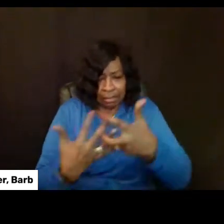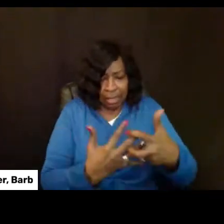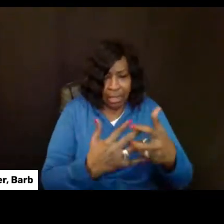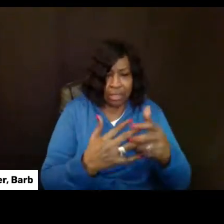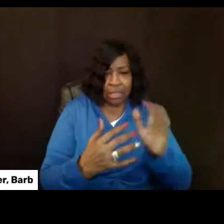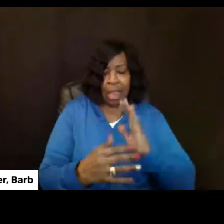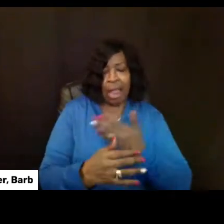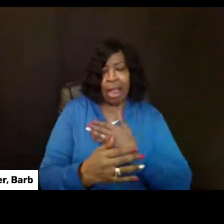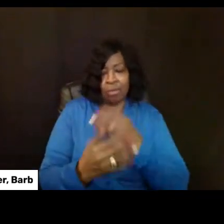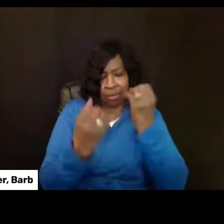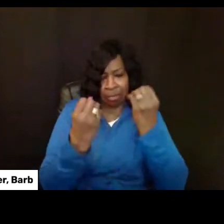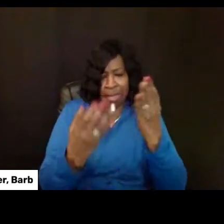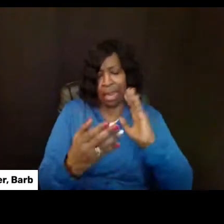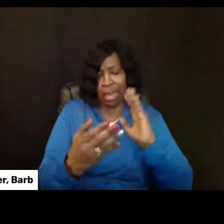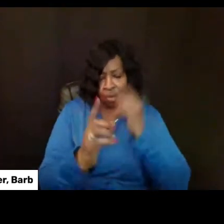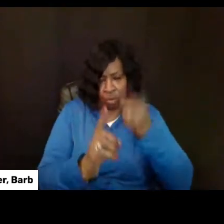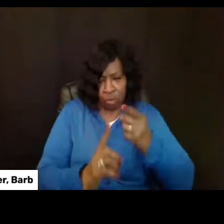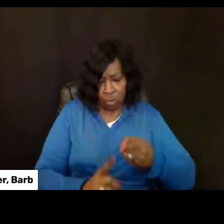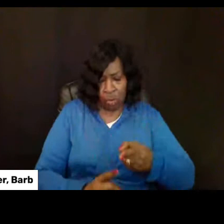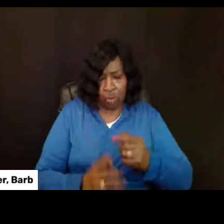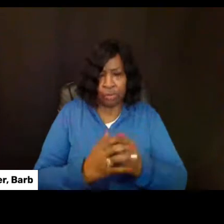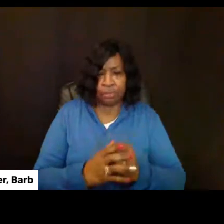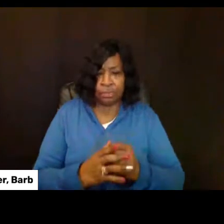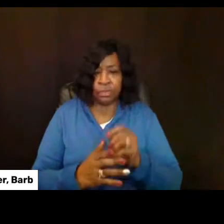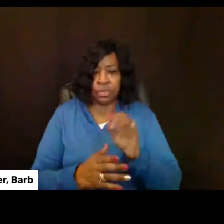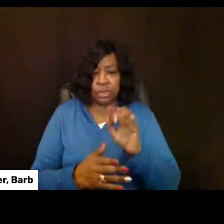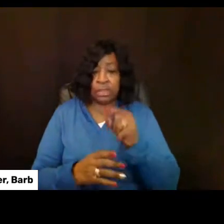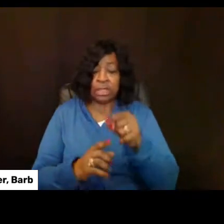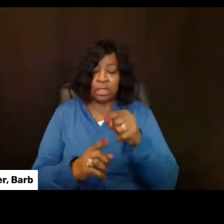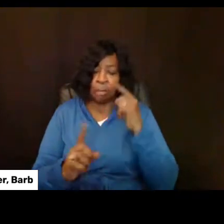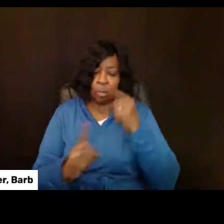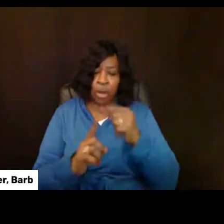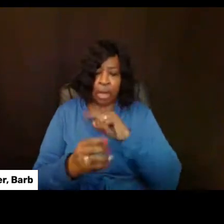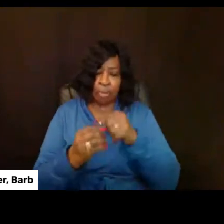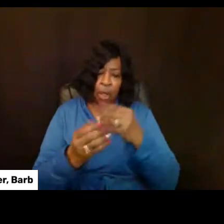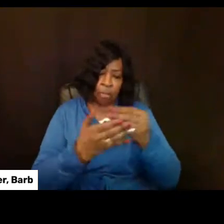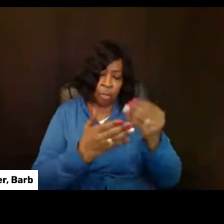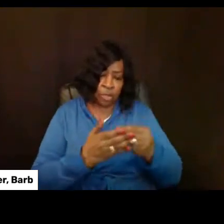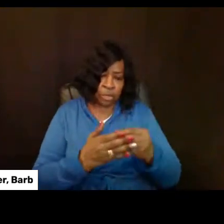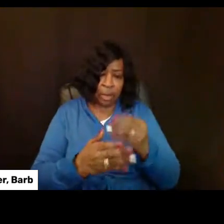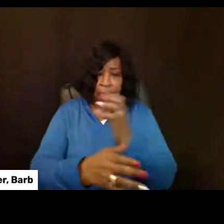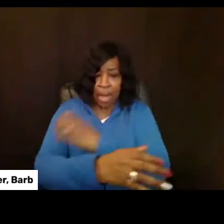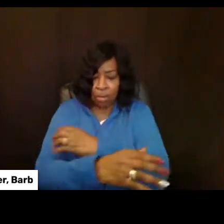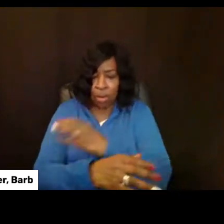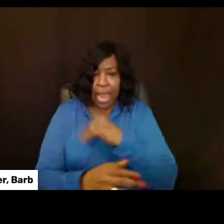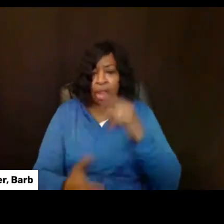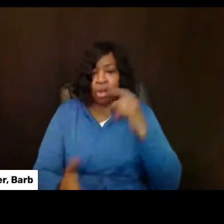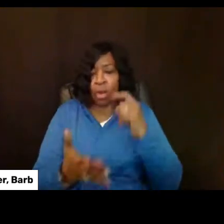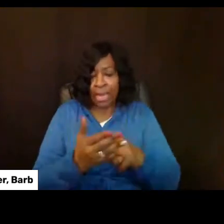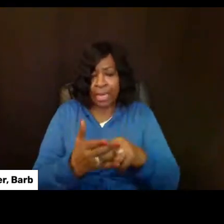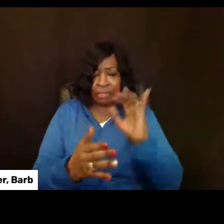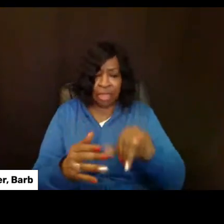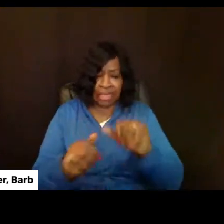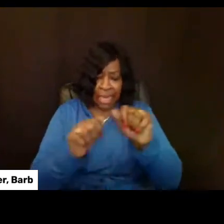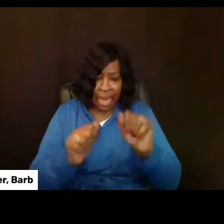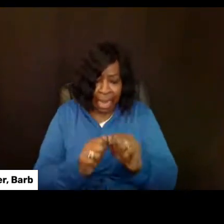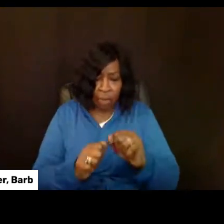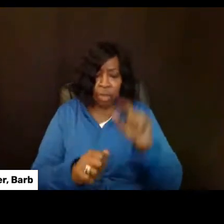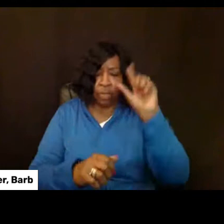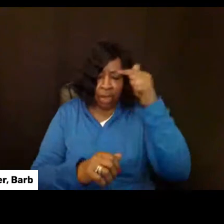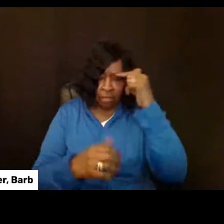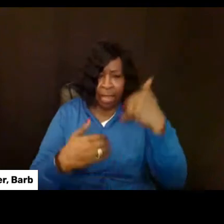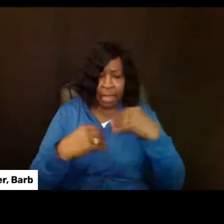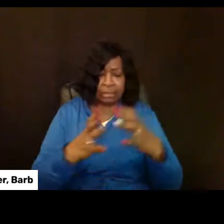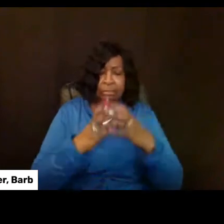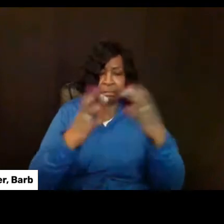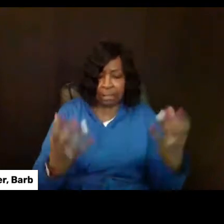other one is to the Commissioner and I's point about purchasing power and really recognizing that's an area that government has a lot of strength, especially